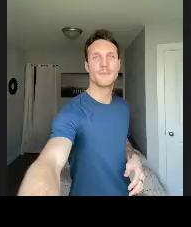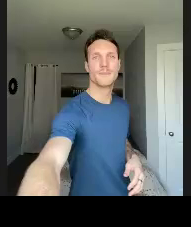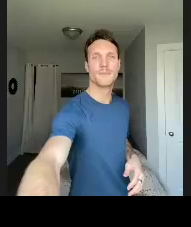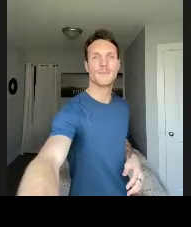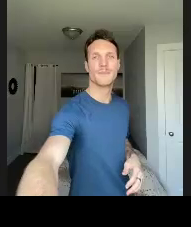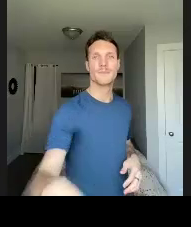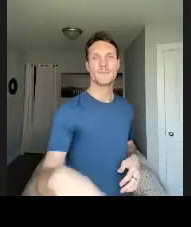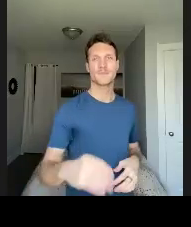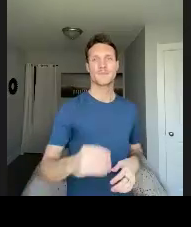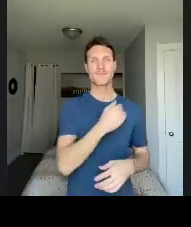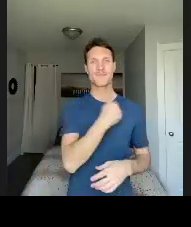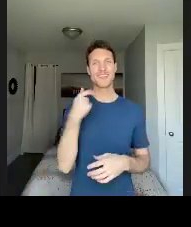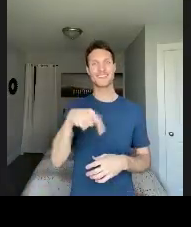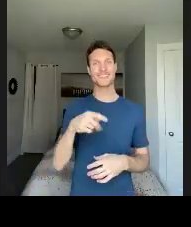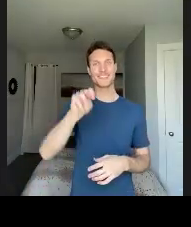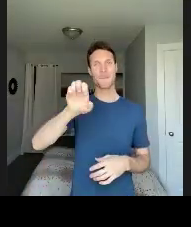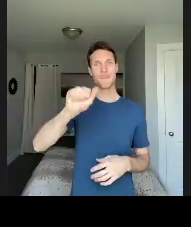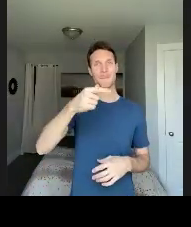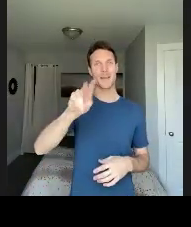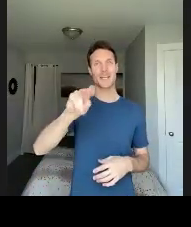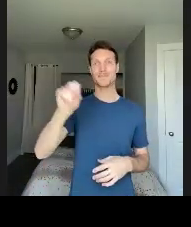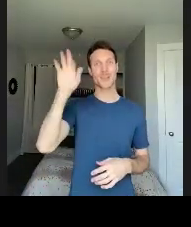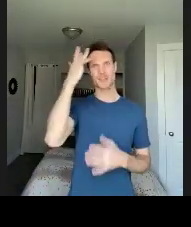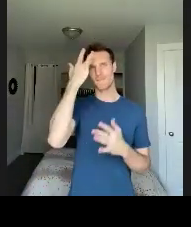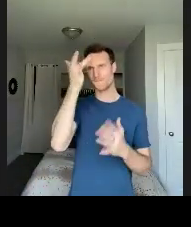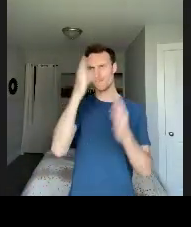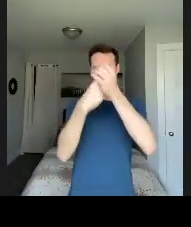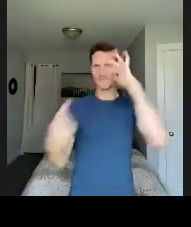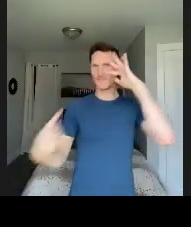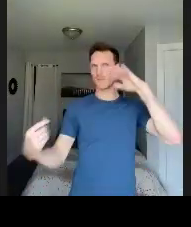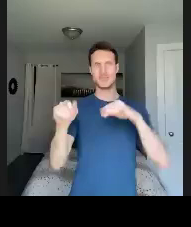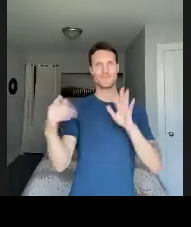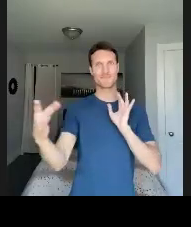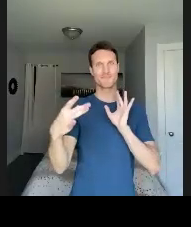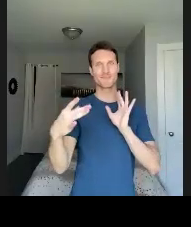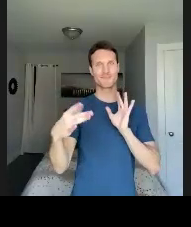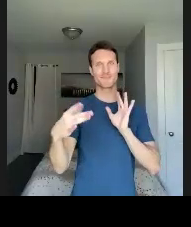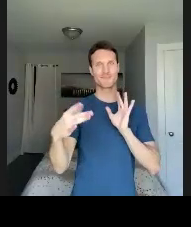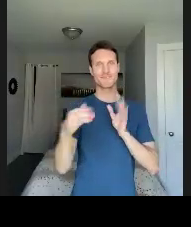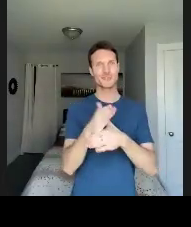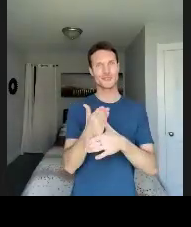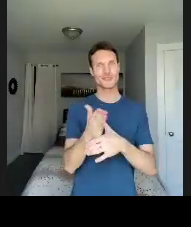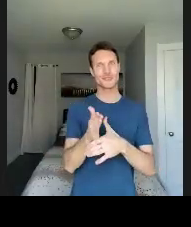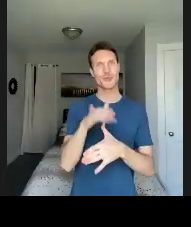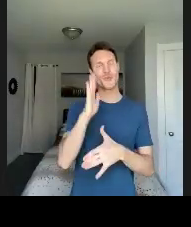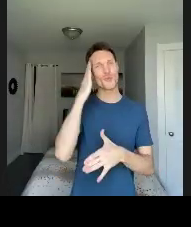And this is Megan. I also forgot to share that Mohammed Naeed UI Islam is also